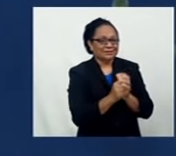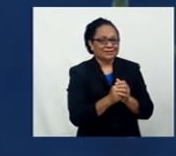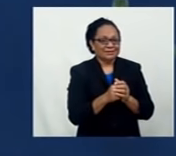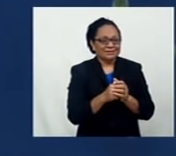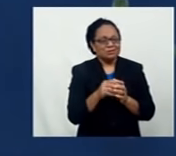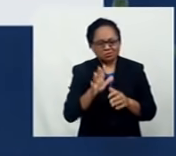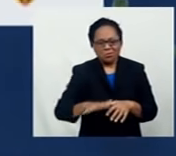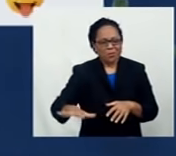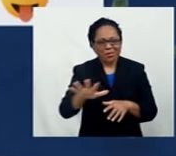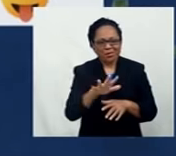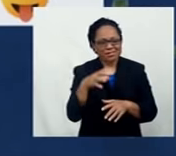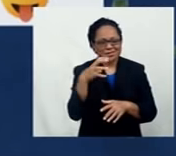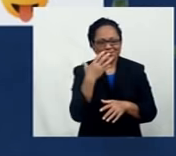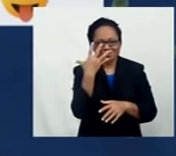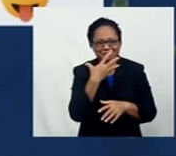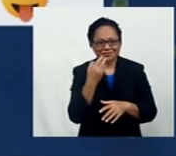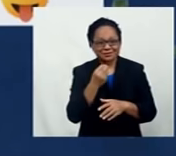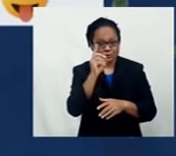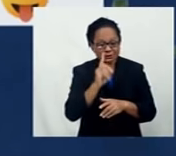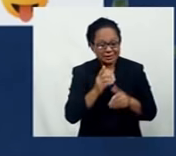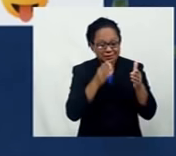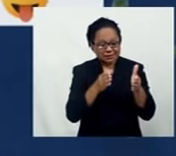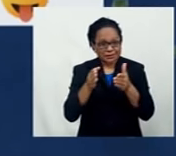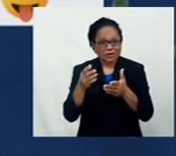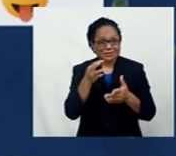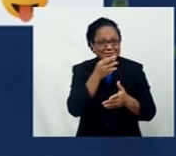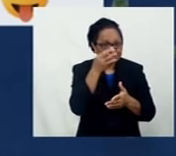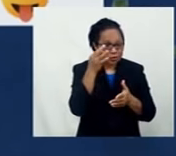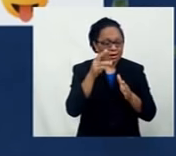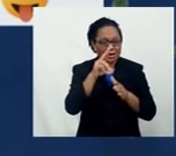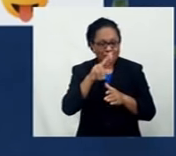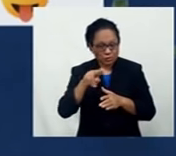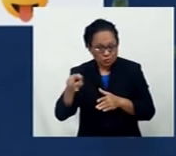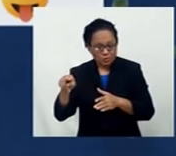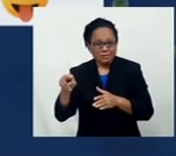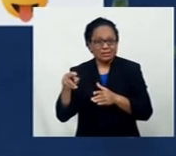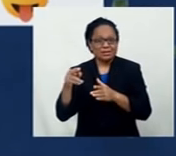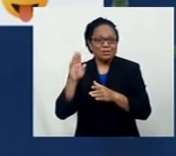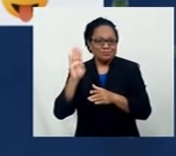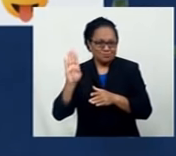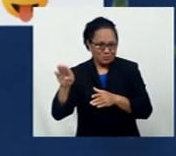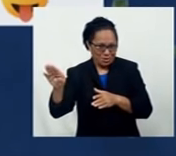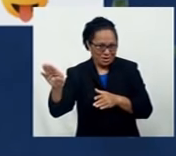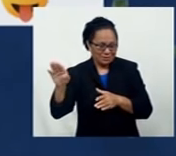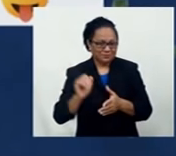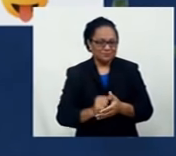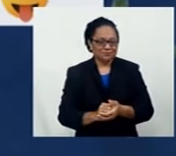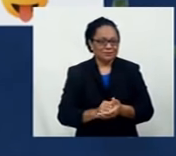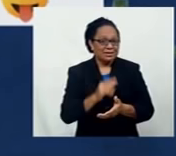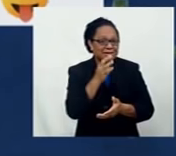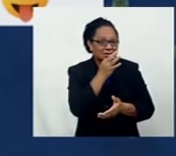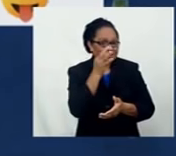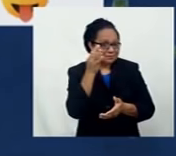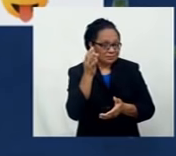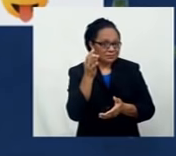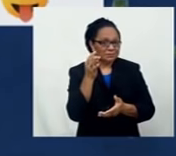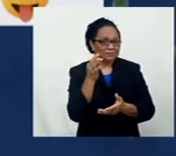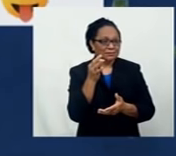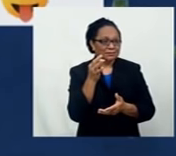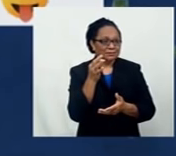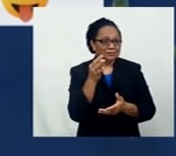day. Places we are checking out tonight are Singatoka, Nosori and Mbua. Singatoka had a feel